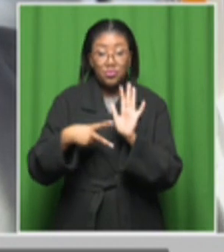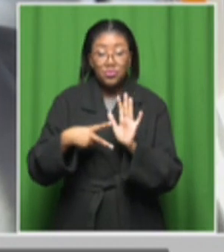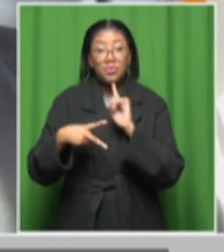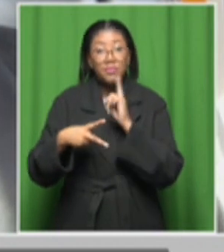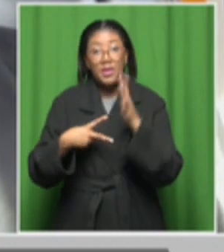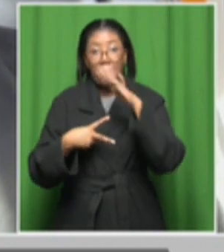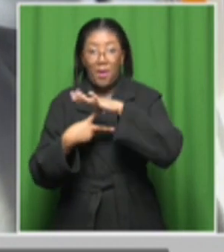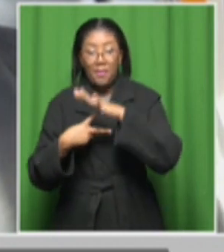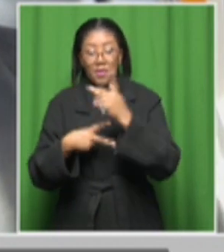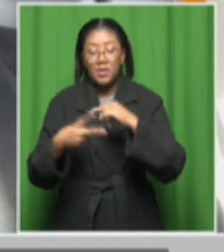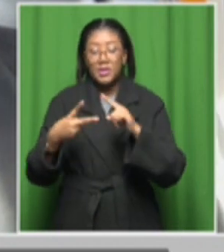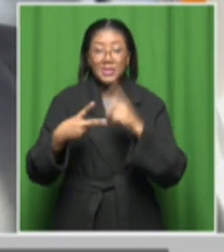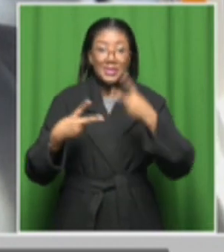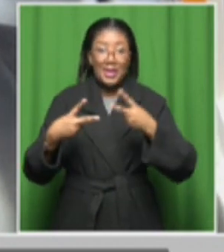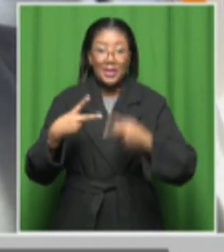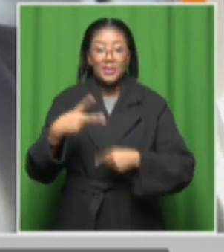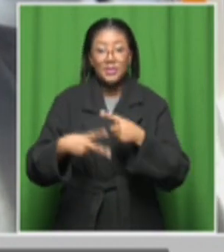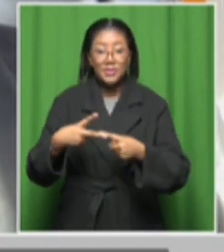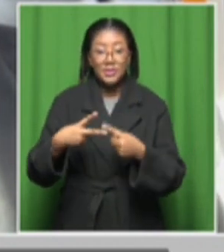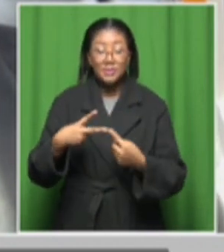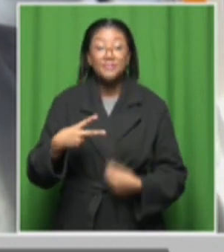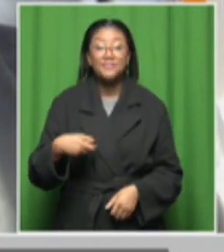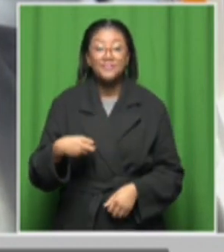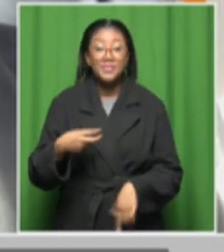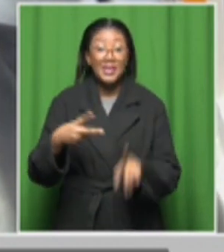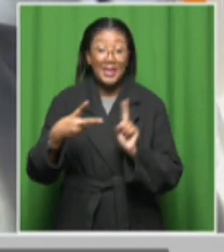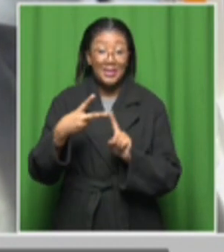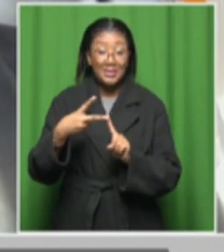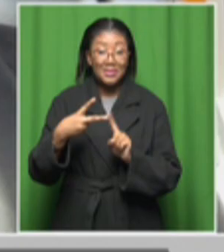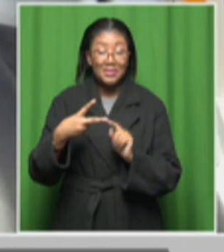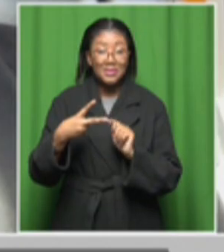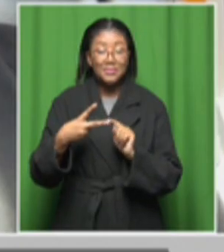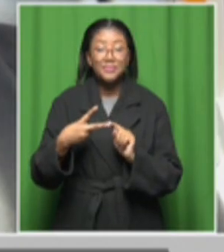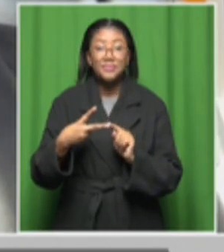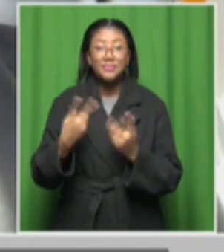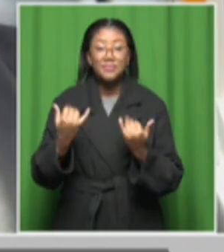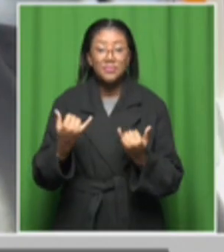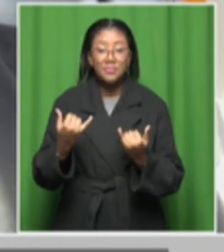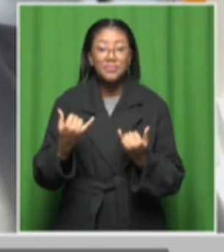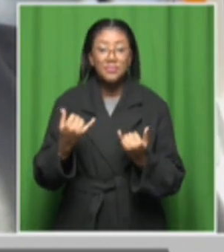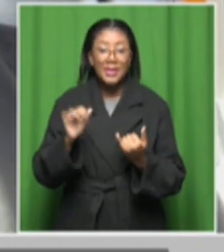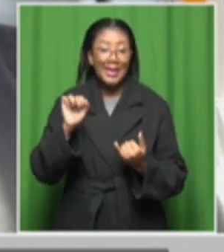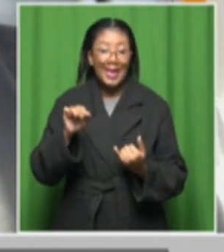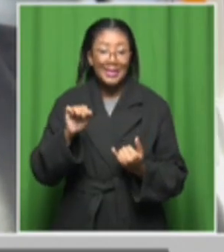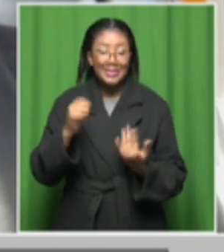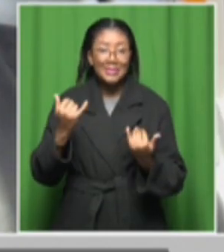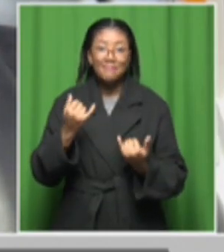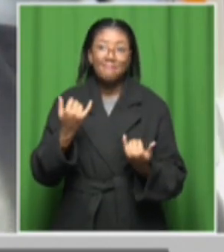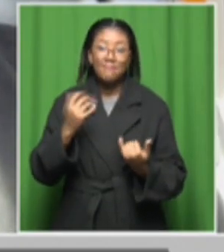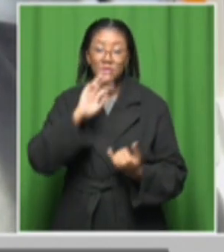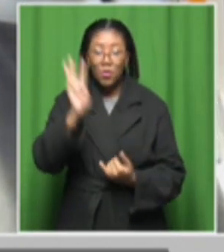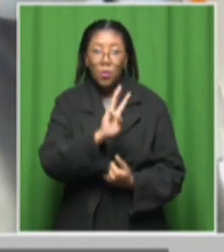the secondary. Let's touch on the secondary. Secondary, these are the headaches that usually have red flags. We call them red